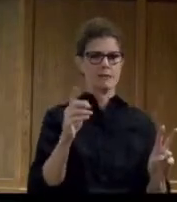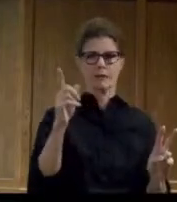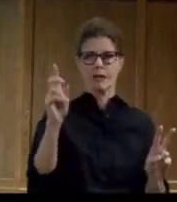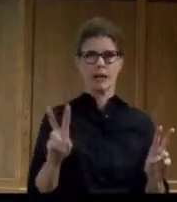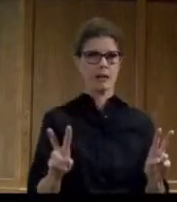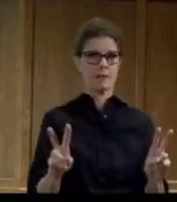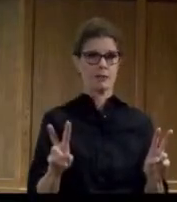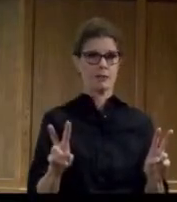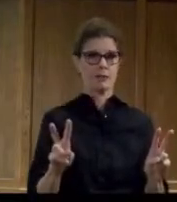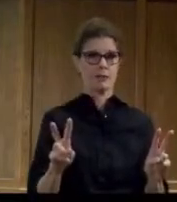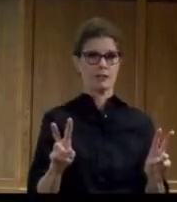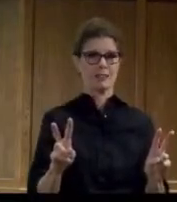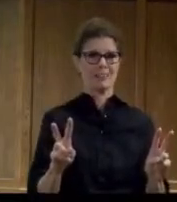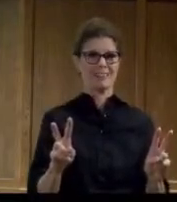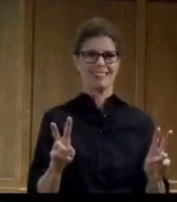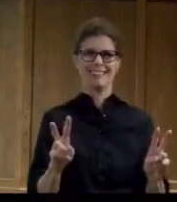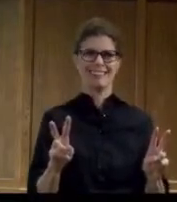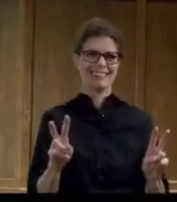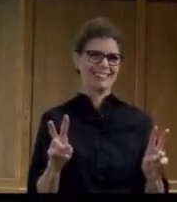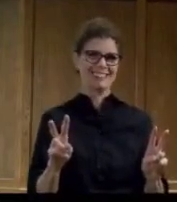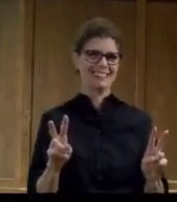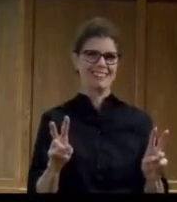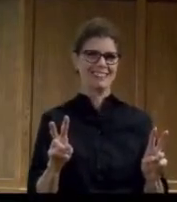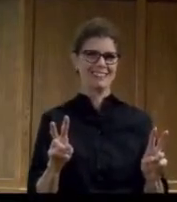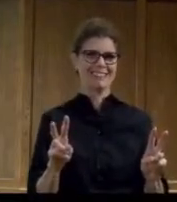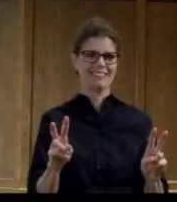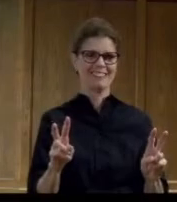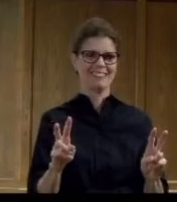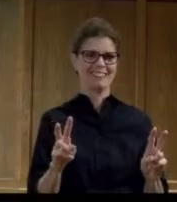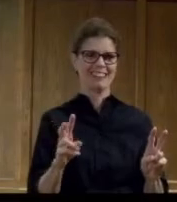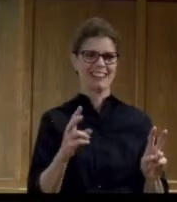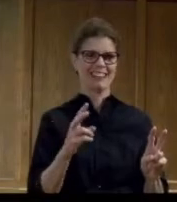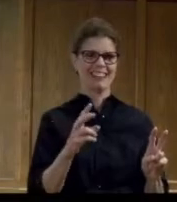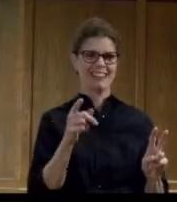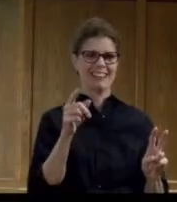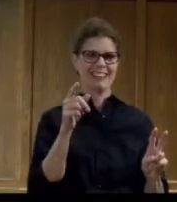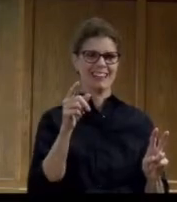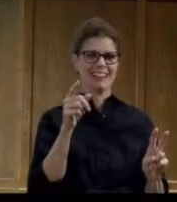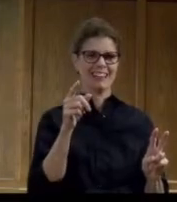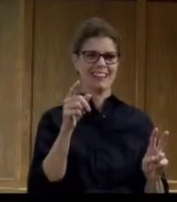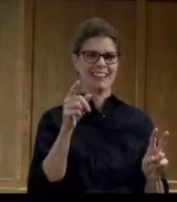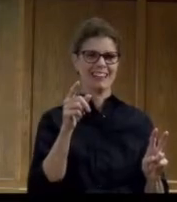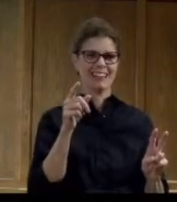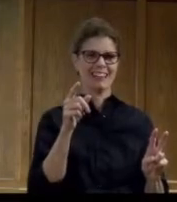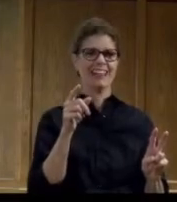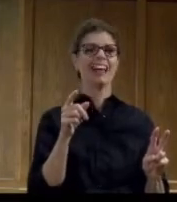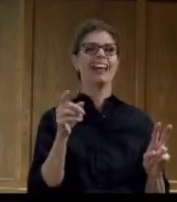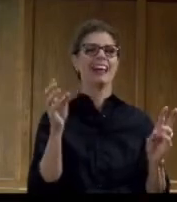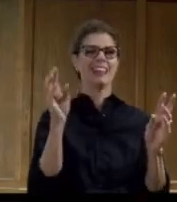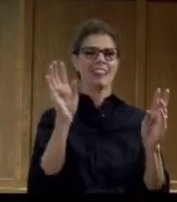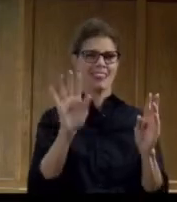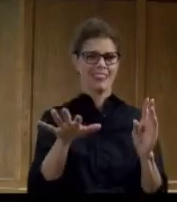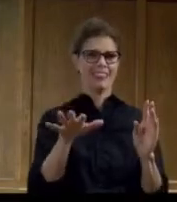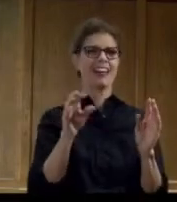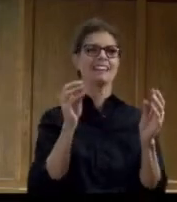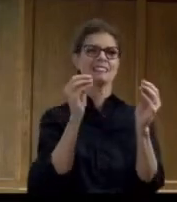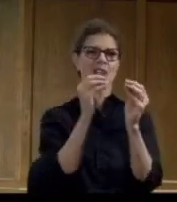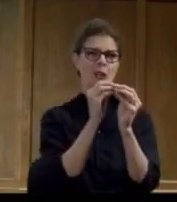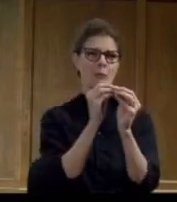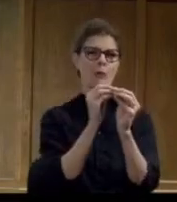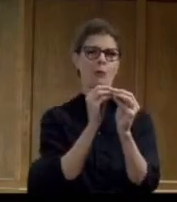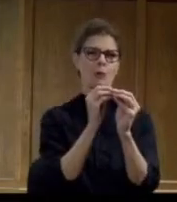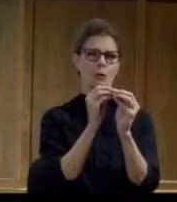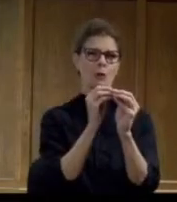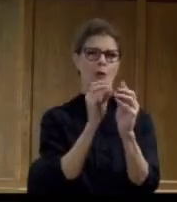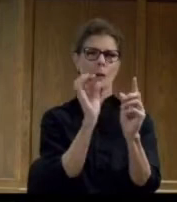No. No, this next image is actually a more accurate reflection of life. There is so